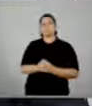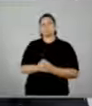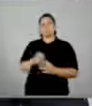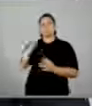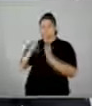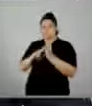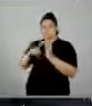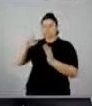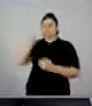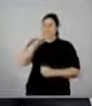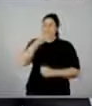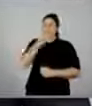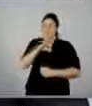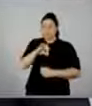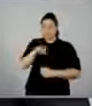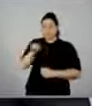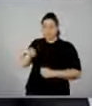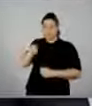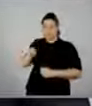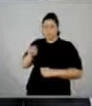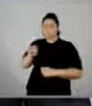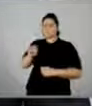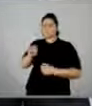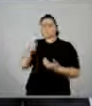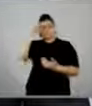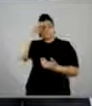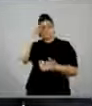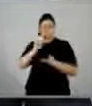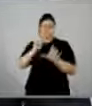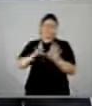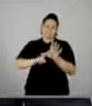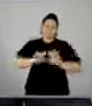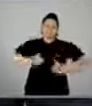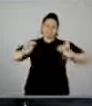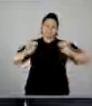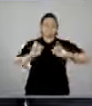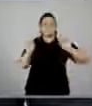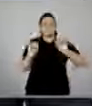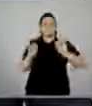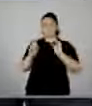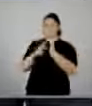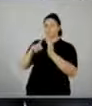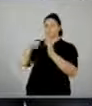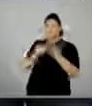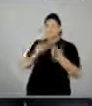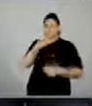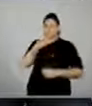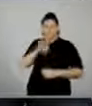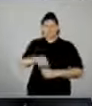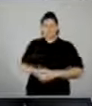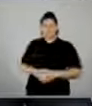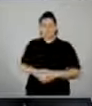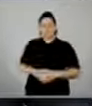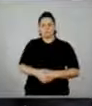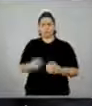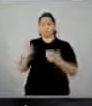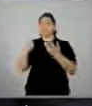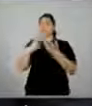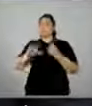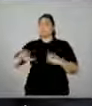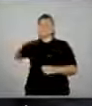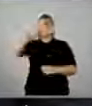course had a pretty significant impact, particularly last year. But it is also true that in seven other states and territories, they've had